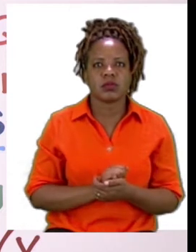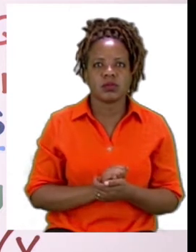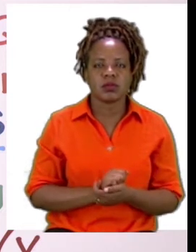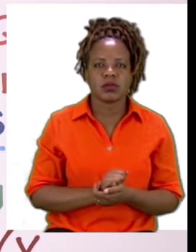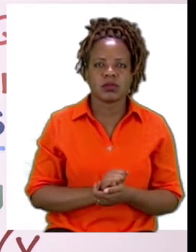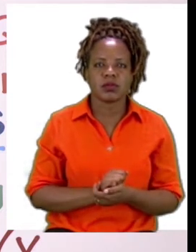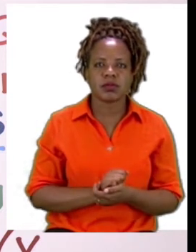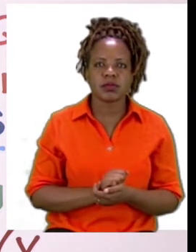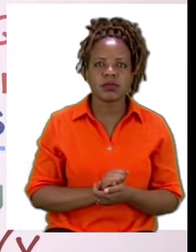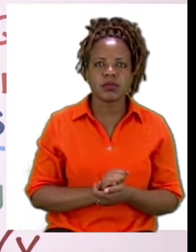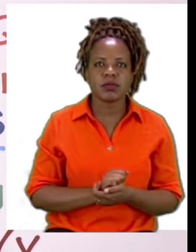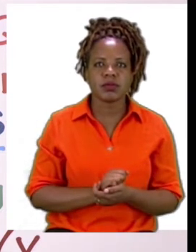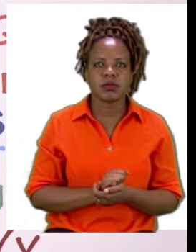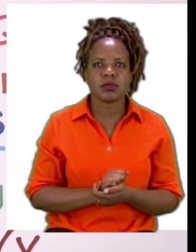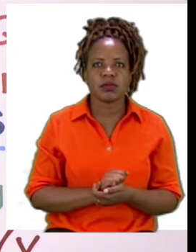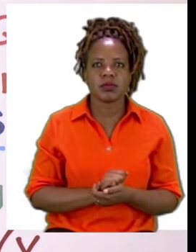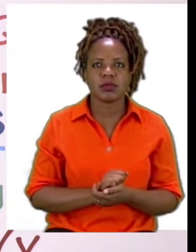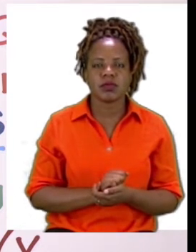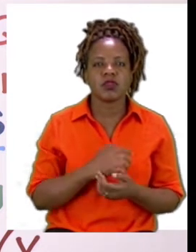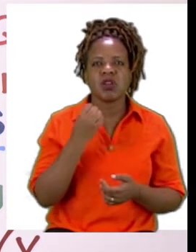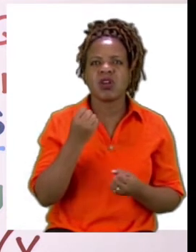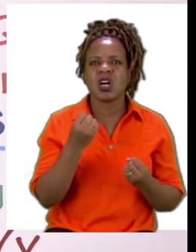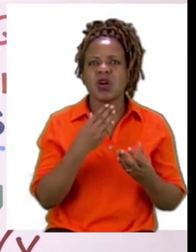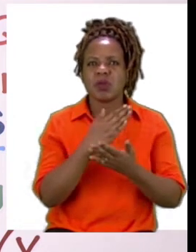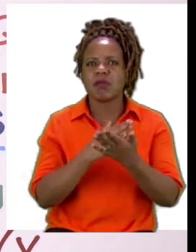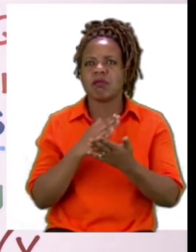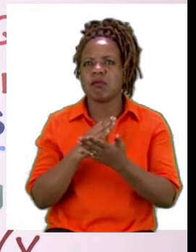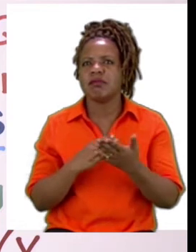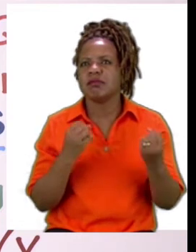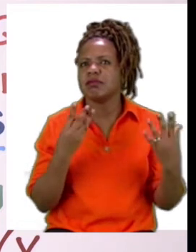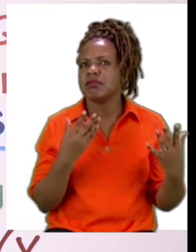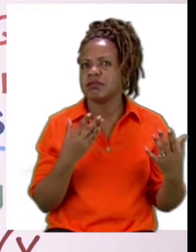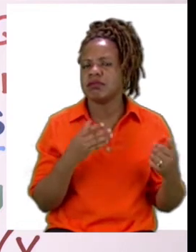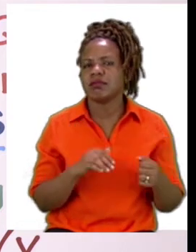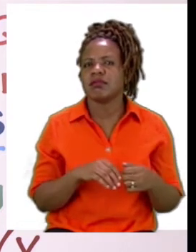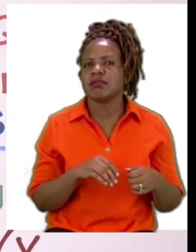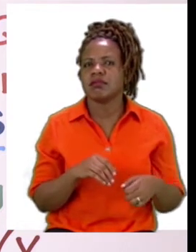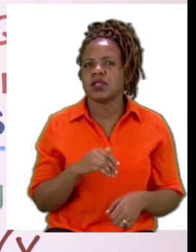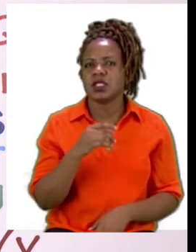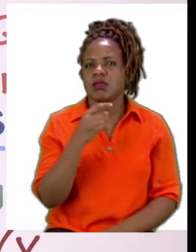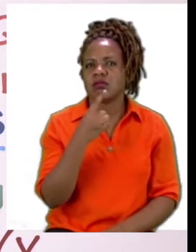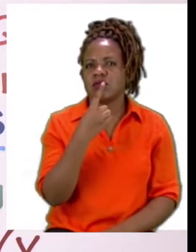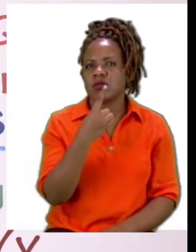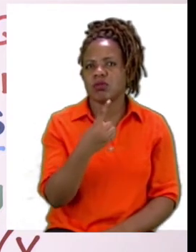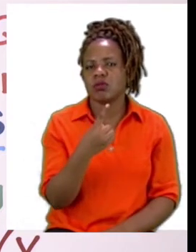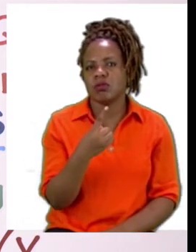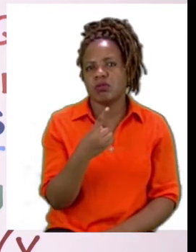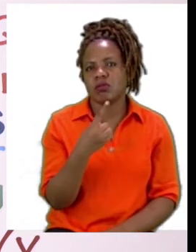I have now cut it in how many pieces? Let us count together. We have